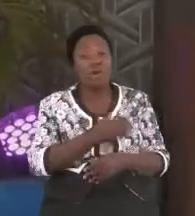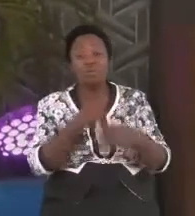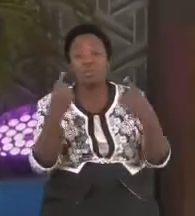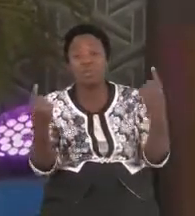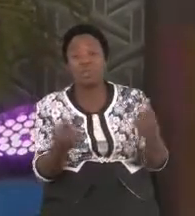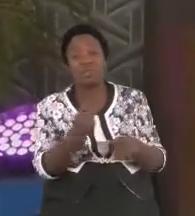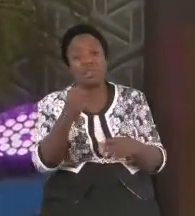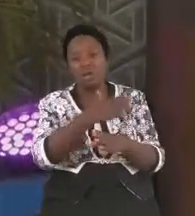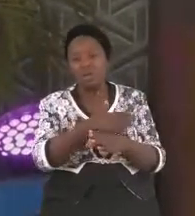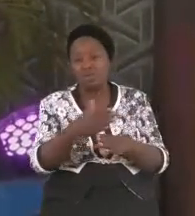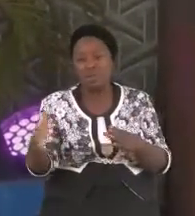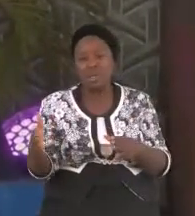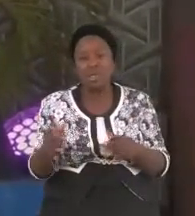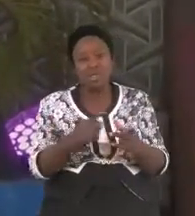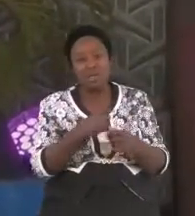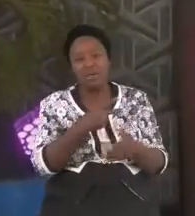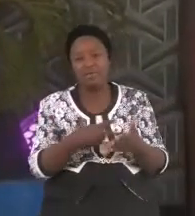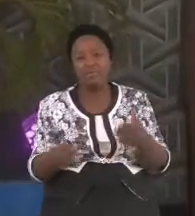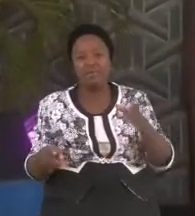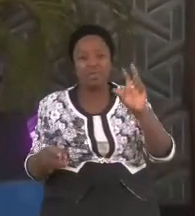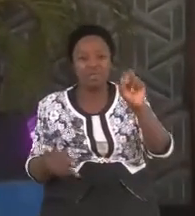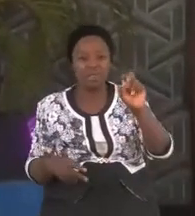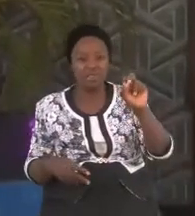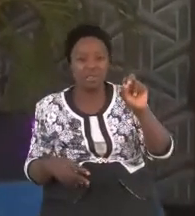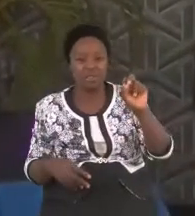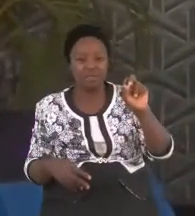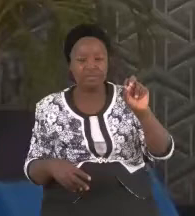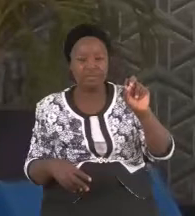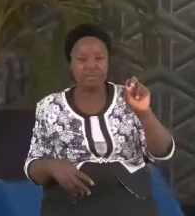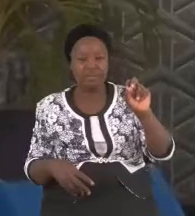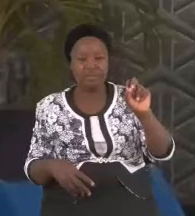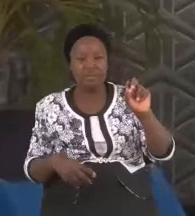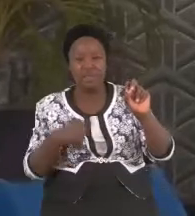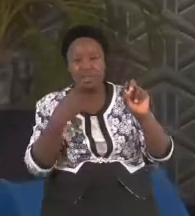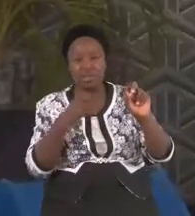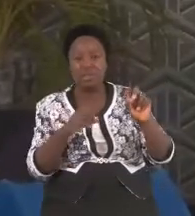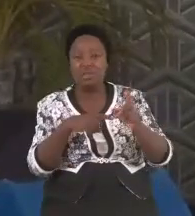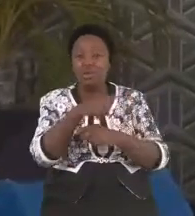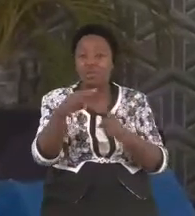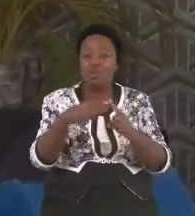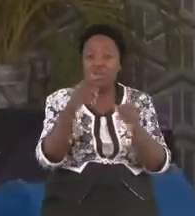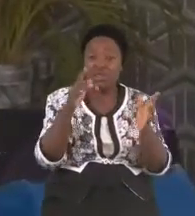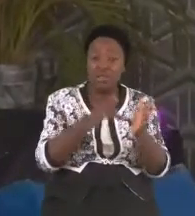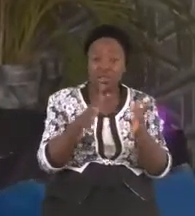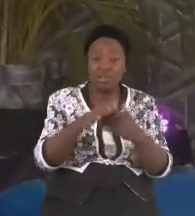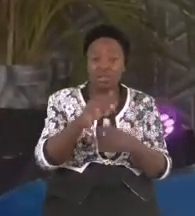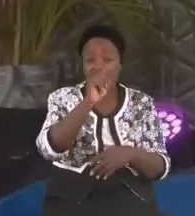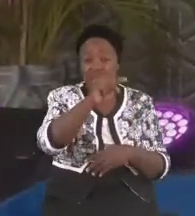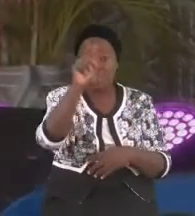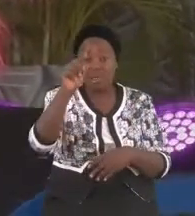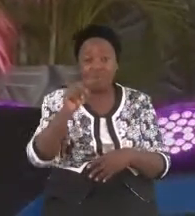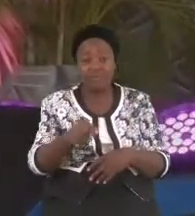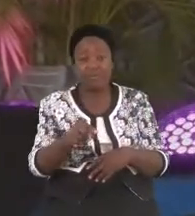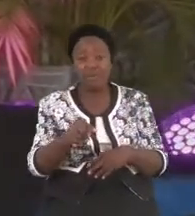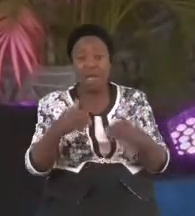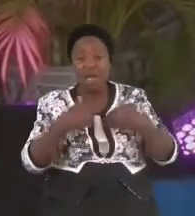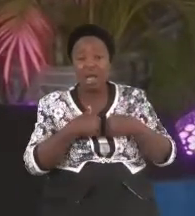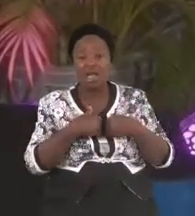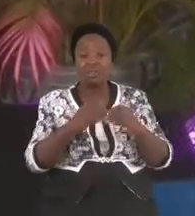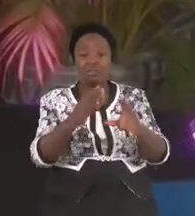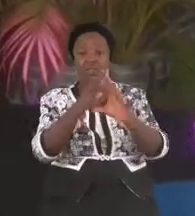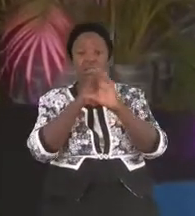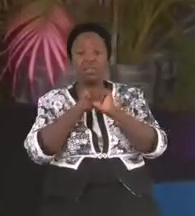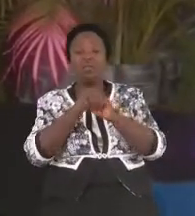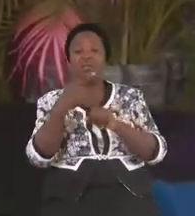then he tells us in verse 30, he says, When Jesus therefore had received the vinegar, he